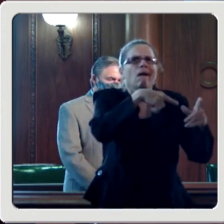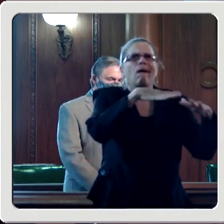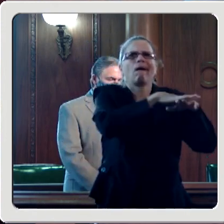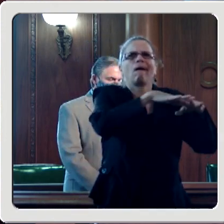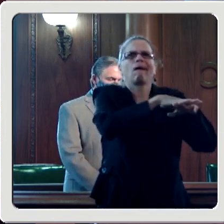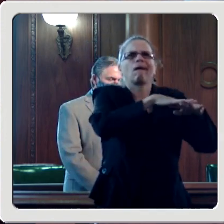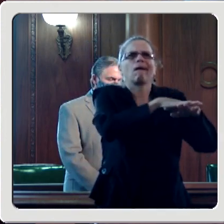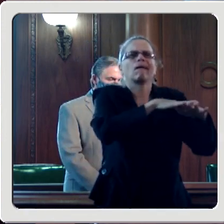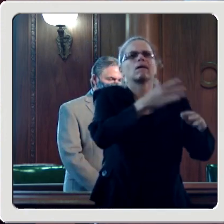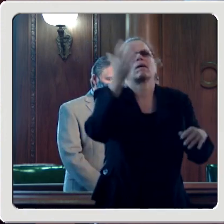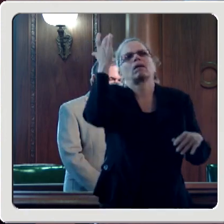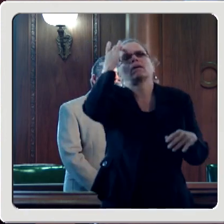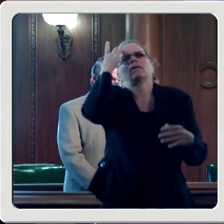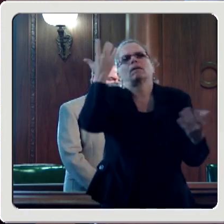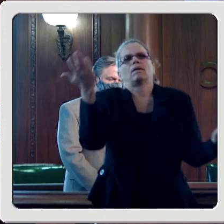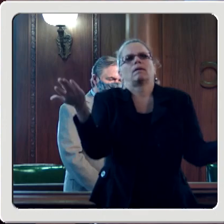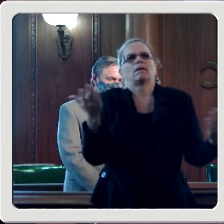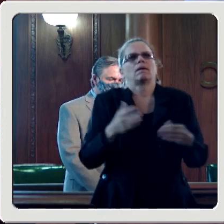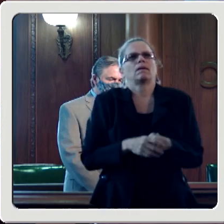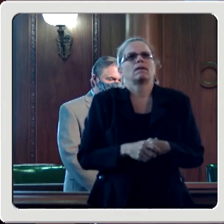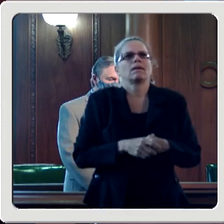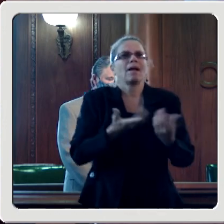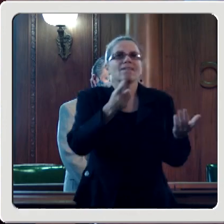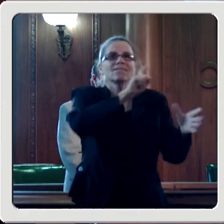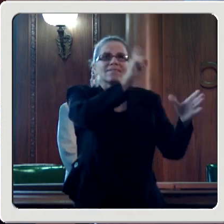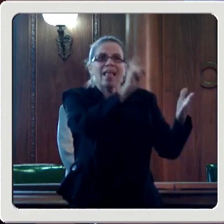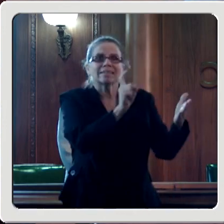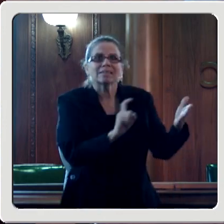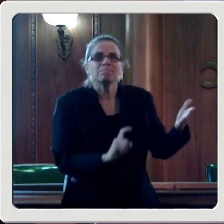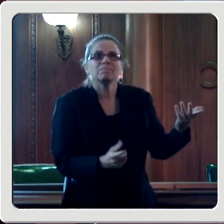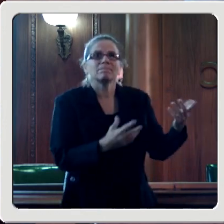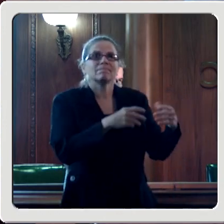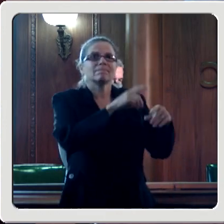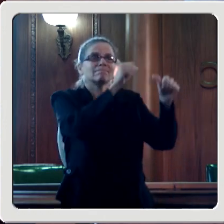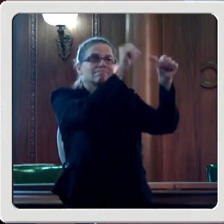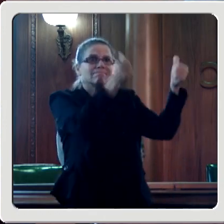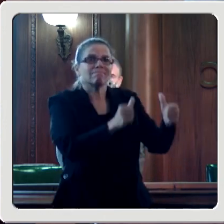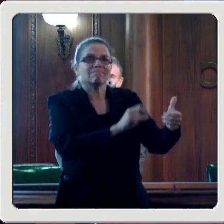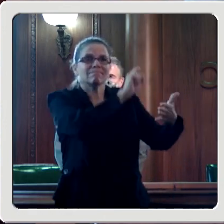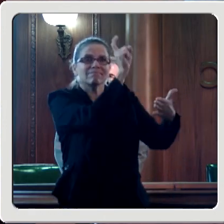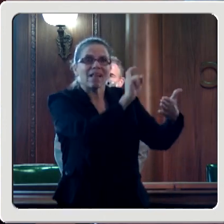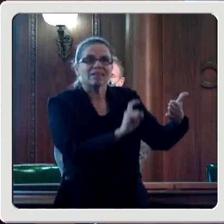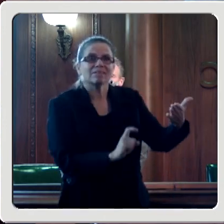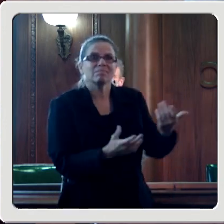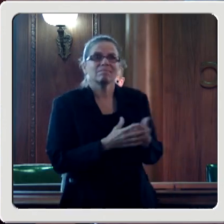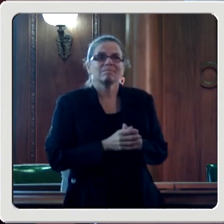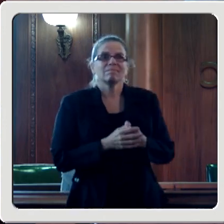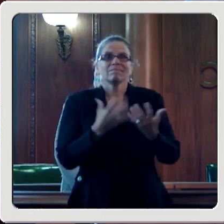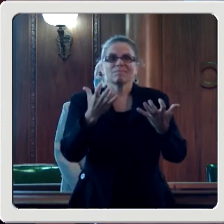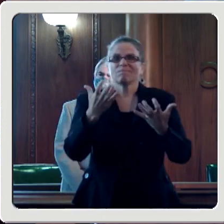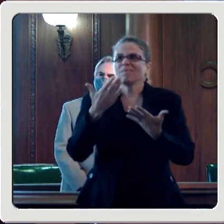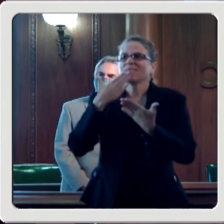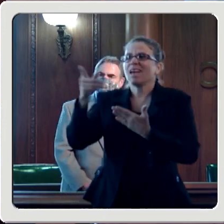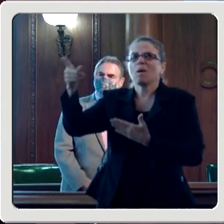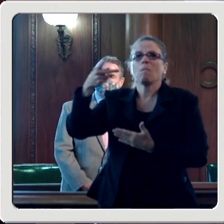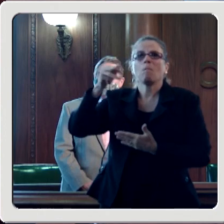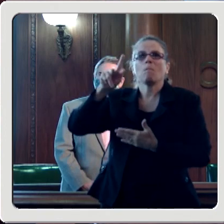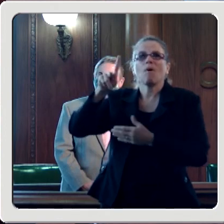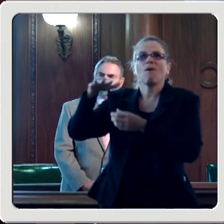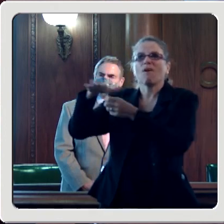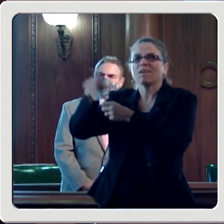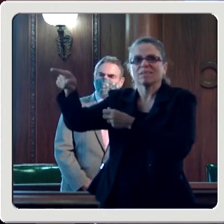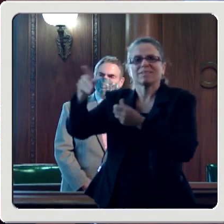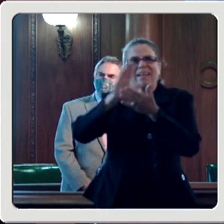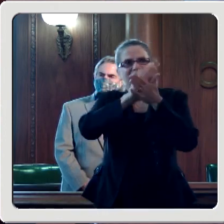mayor mentioned, there was tagging and some vandalism done. I'd like to thank Pat Sullivan and his crew getting out there as soon as you can, Pat, because as